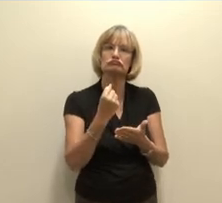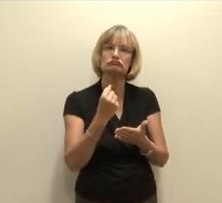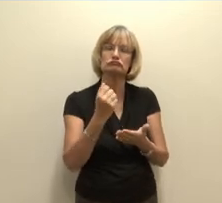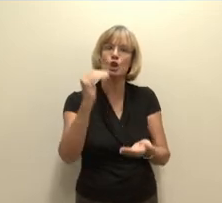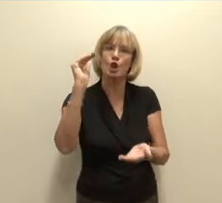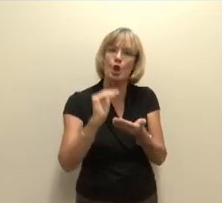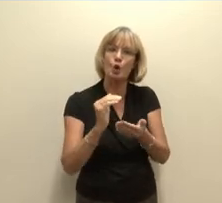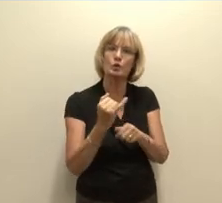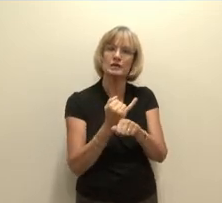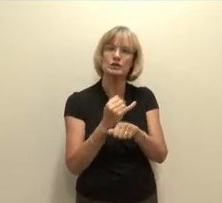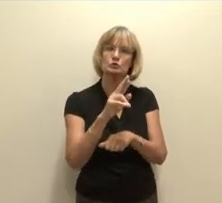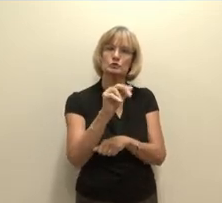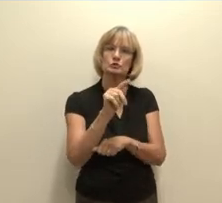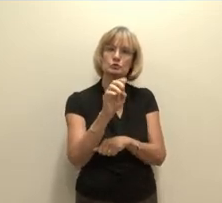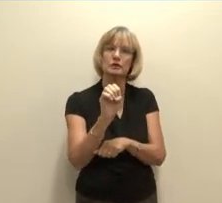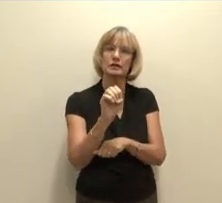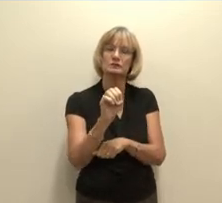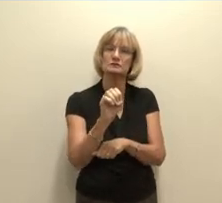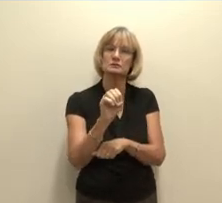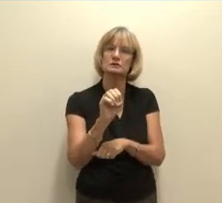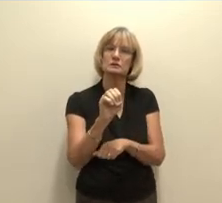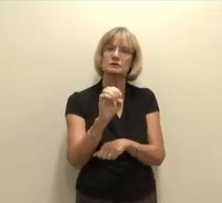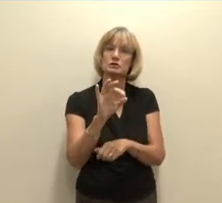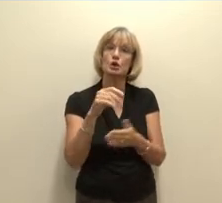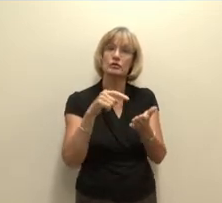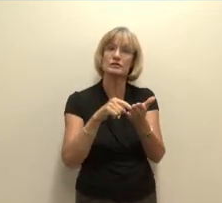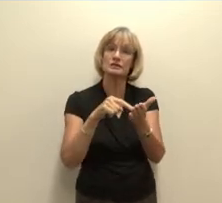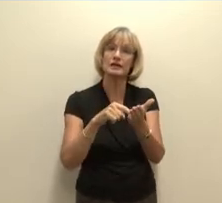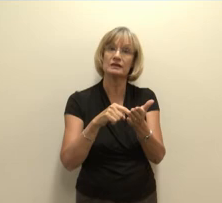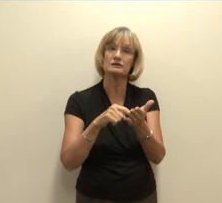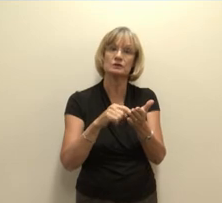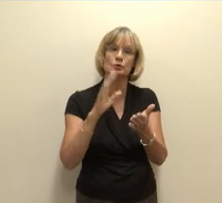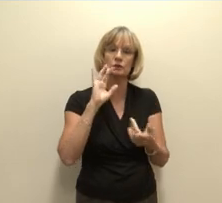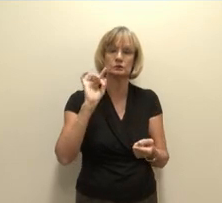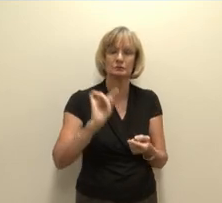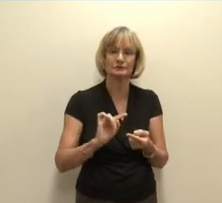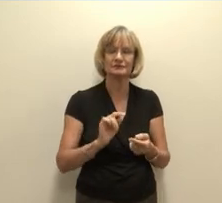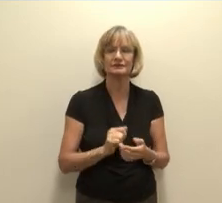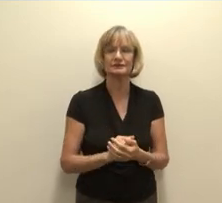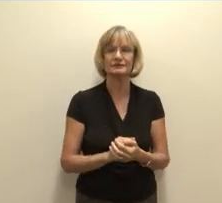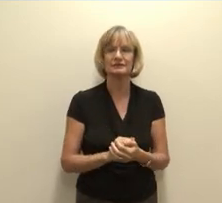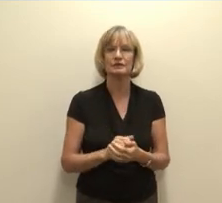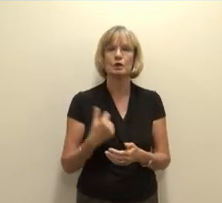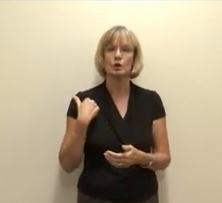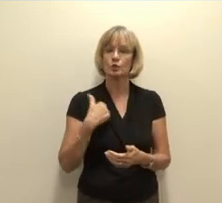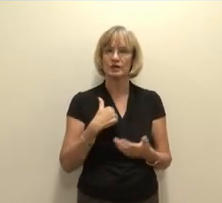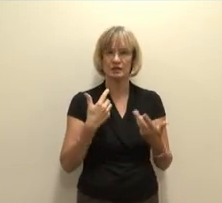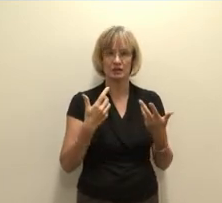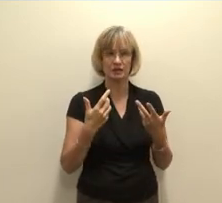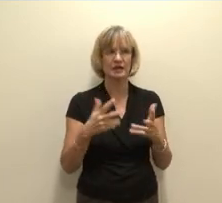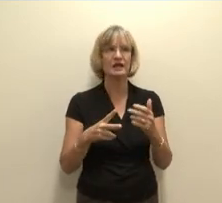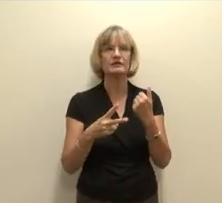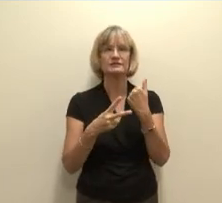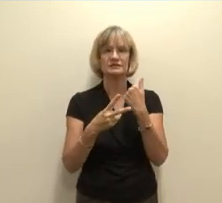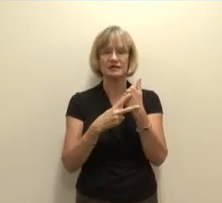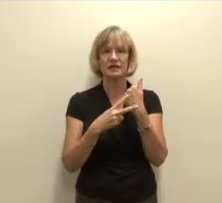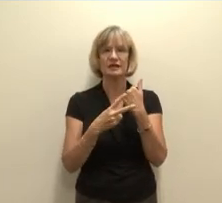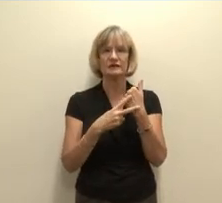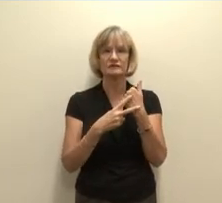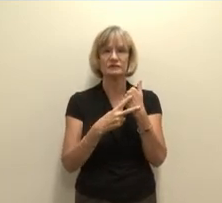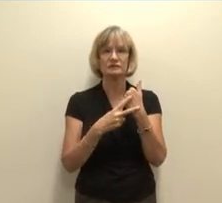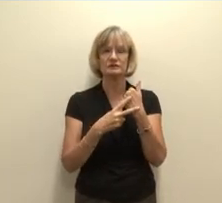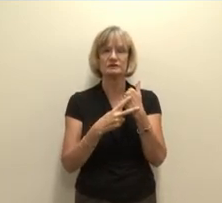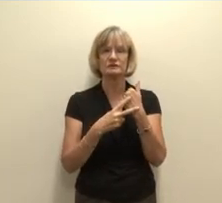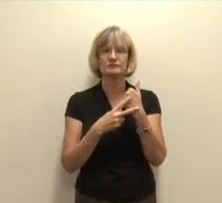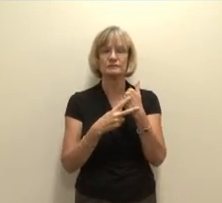at times to refund some of our bonded debt. And as you can see, we have saved in doing those, including